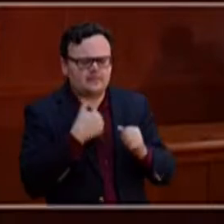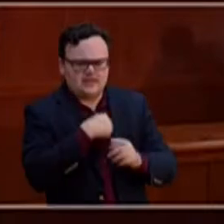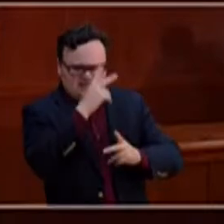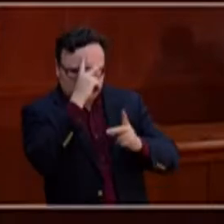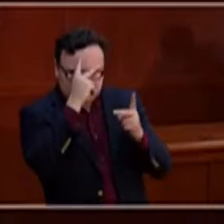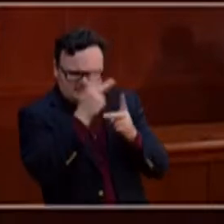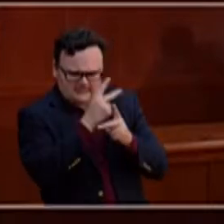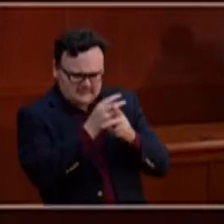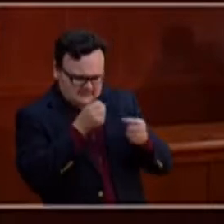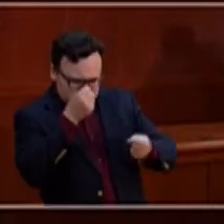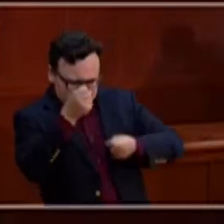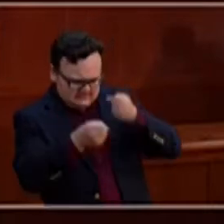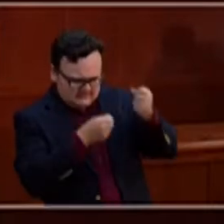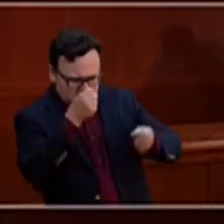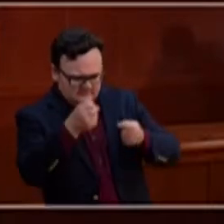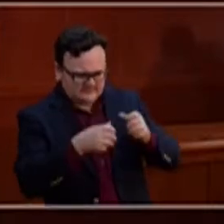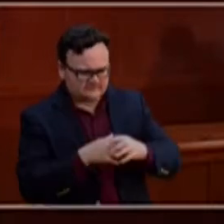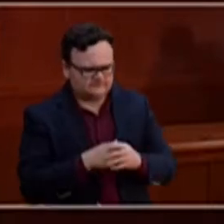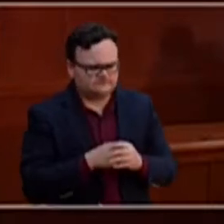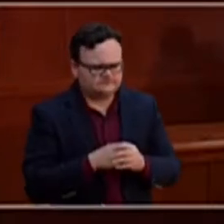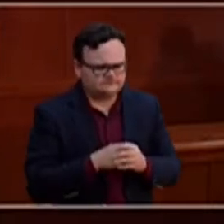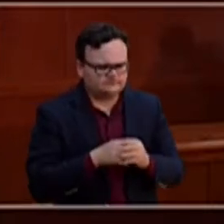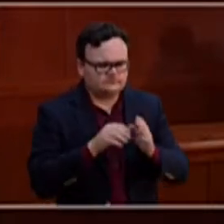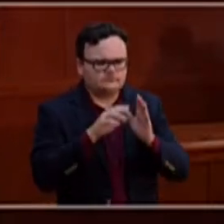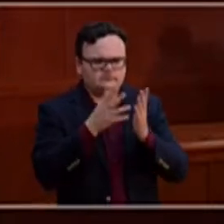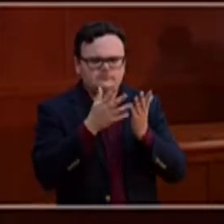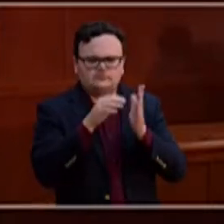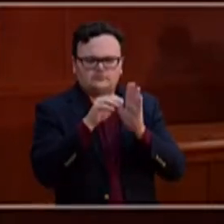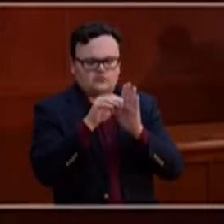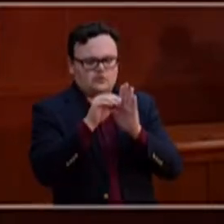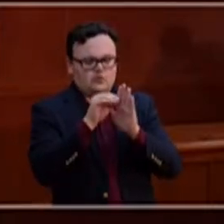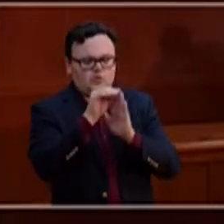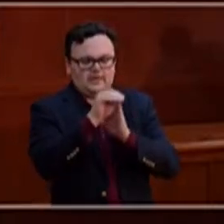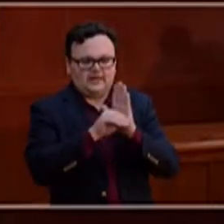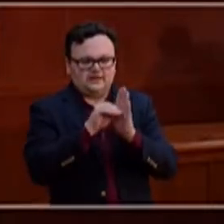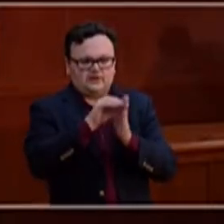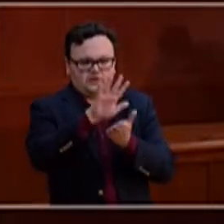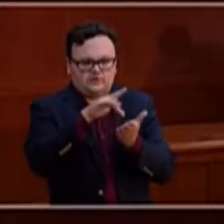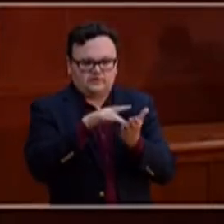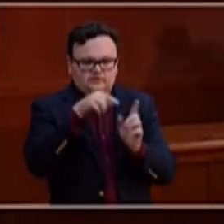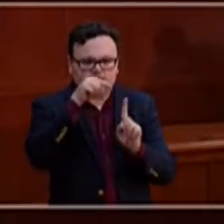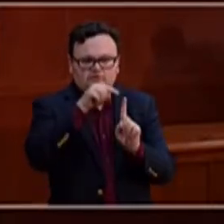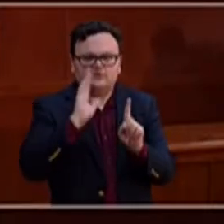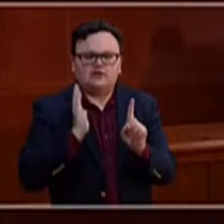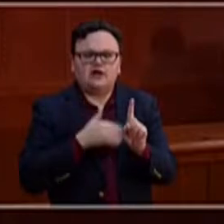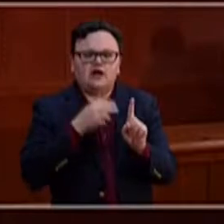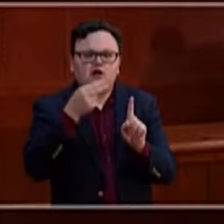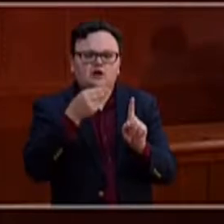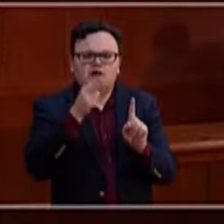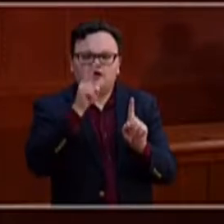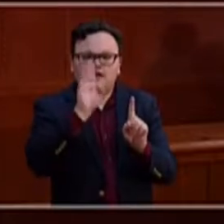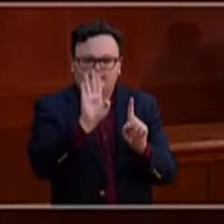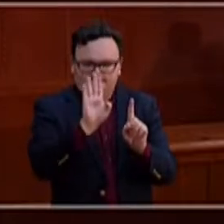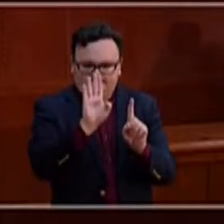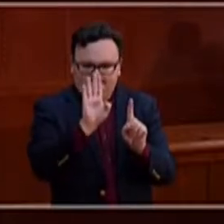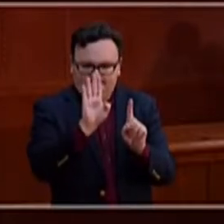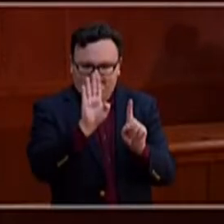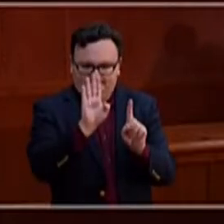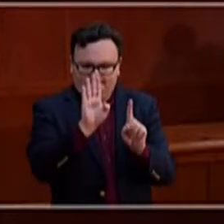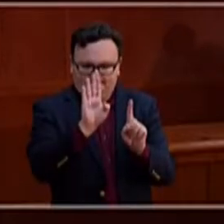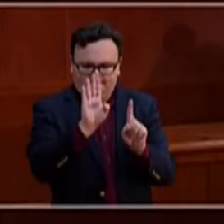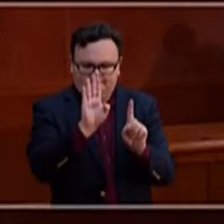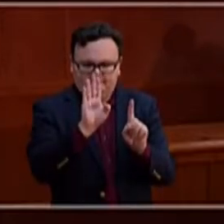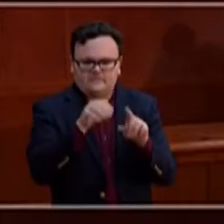facility in Orlando is our quaternary hub. So every day, as Scott said, we have a